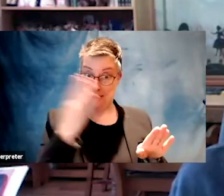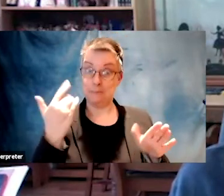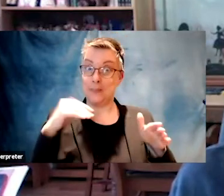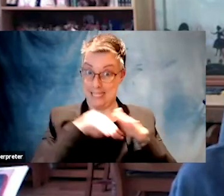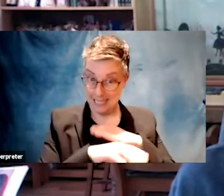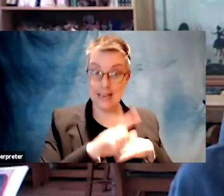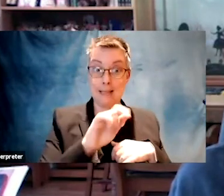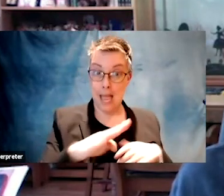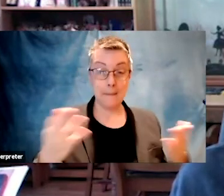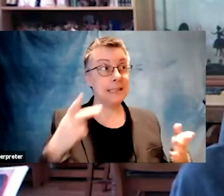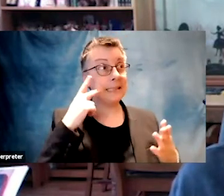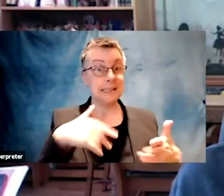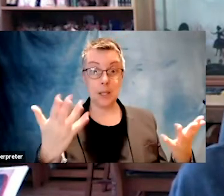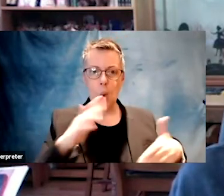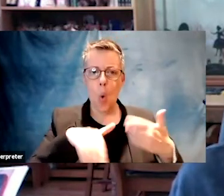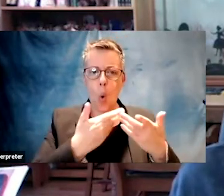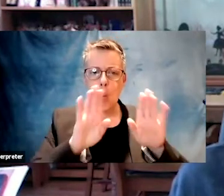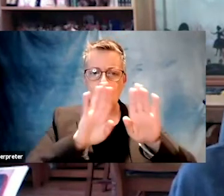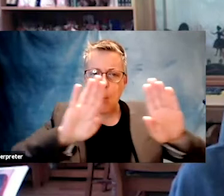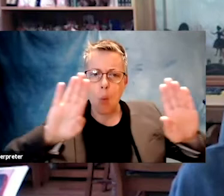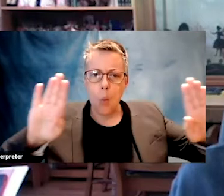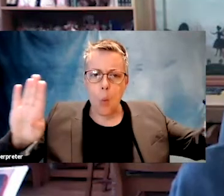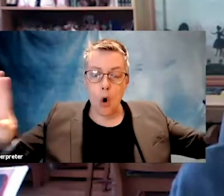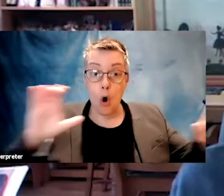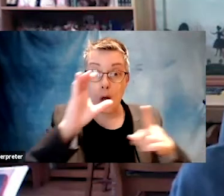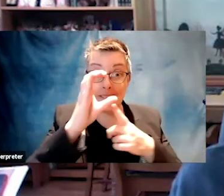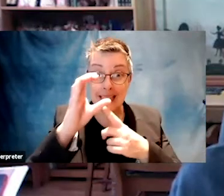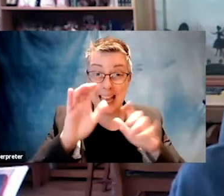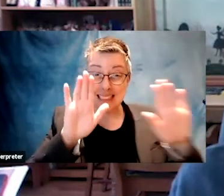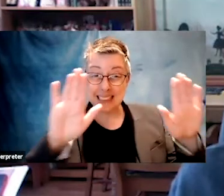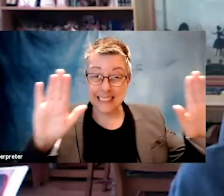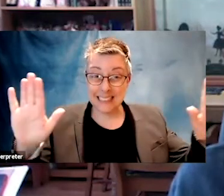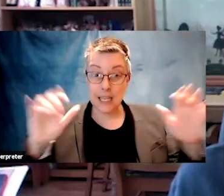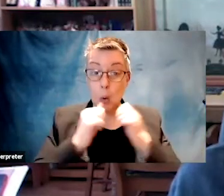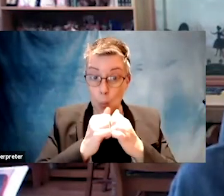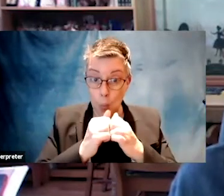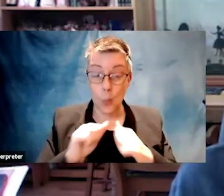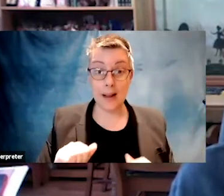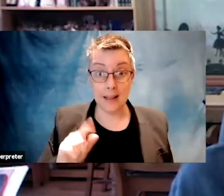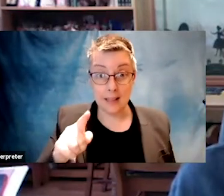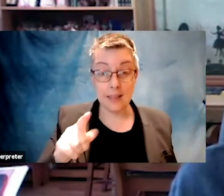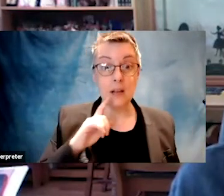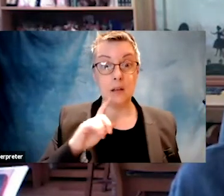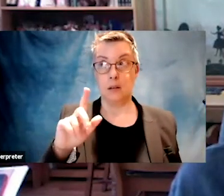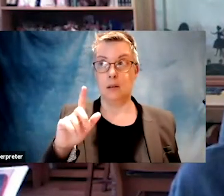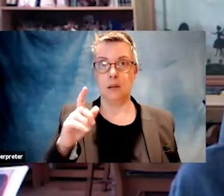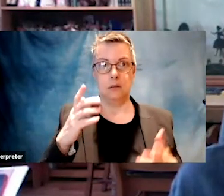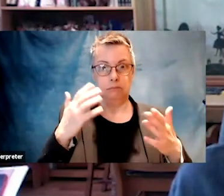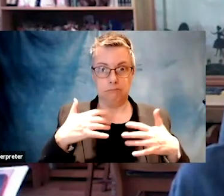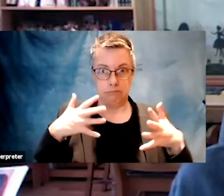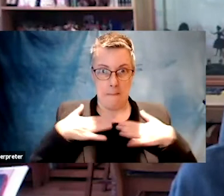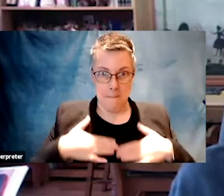lab and what is there, but an entire wall of cases with vitrines exactly like those at the motor museum